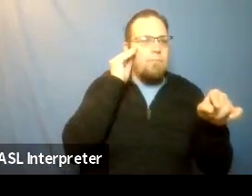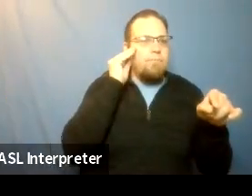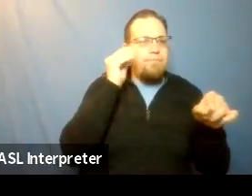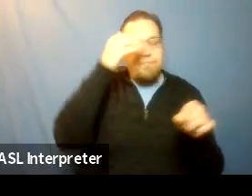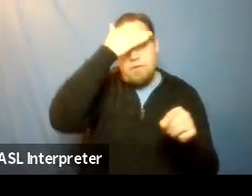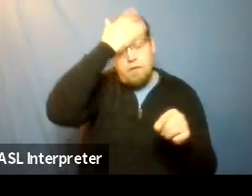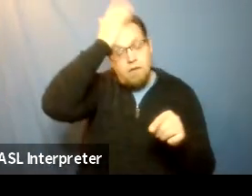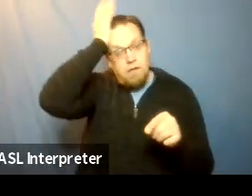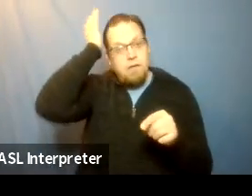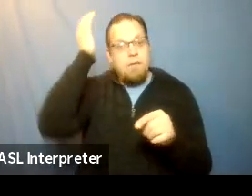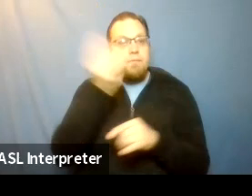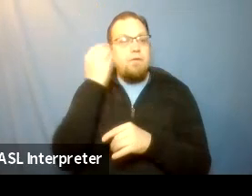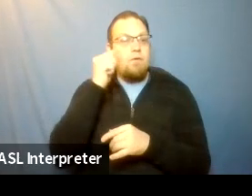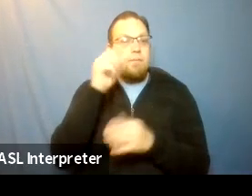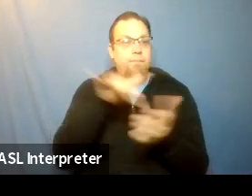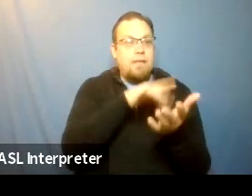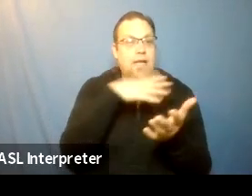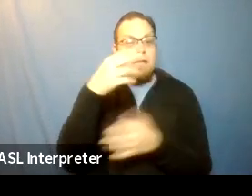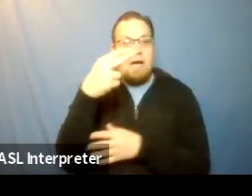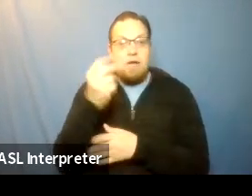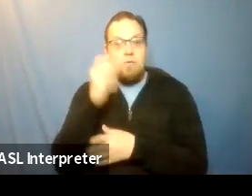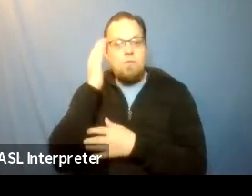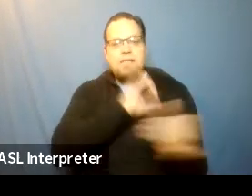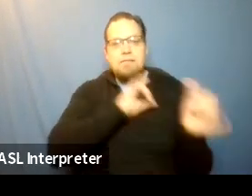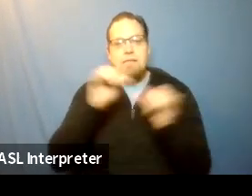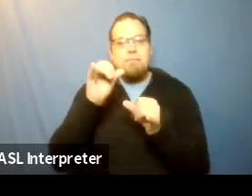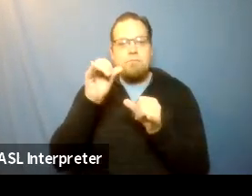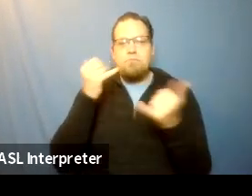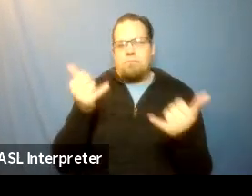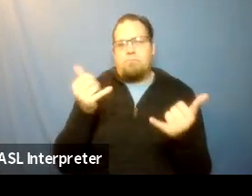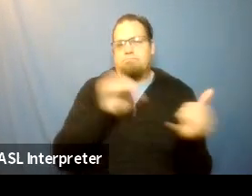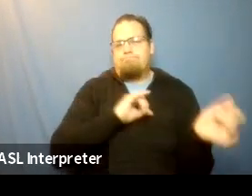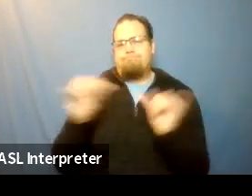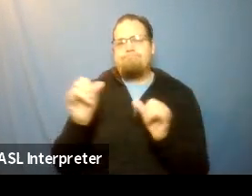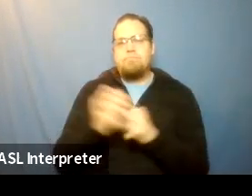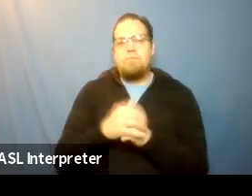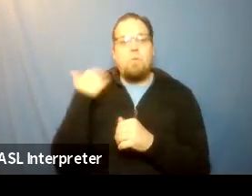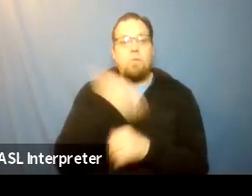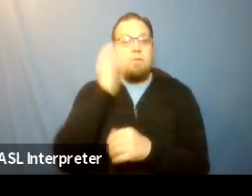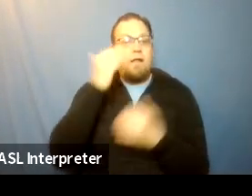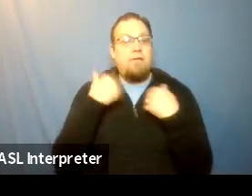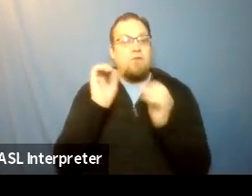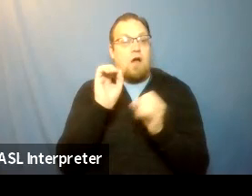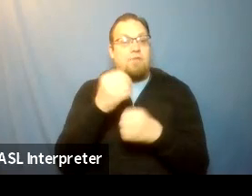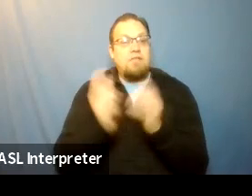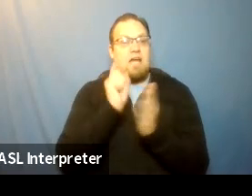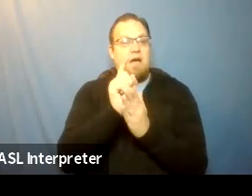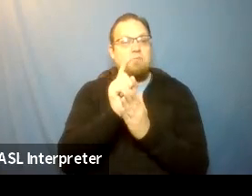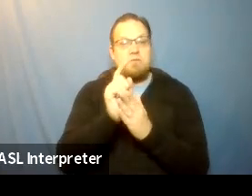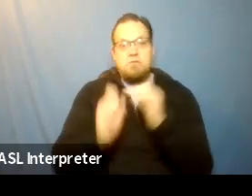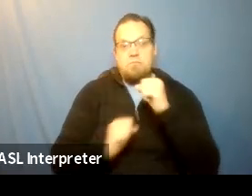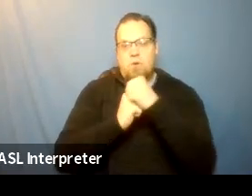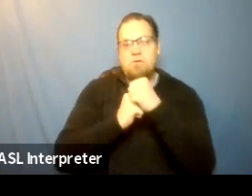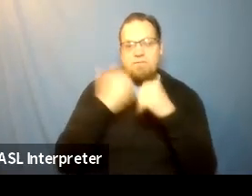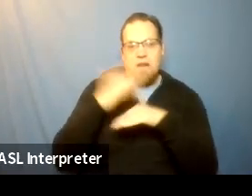both middle and high are going to look very similar to what they look like right now. We'll have some office hours, we'll have some supports